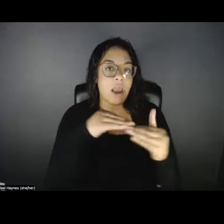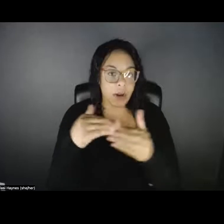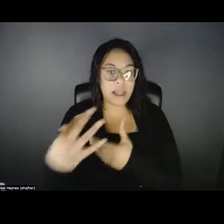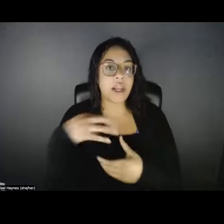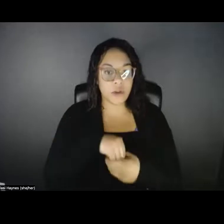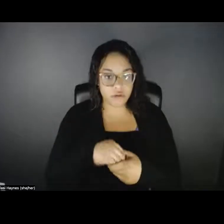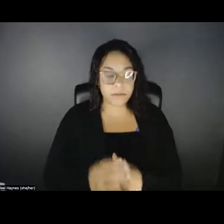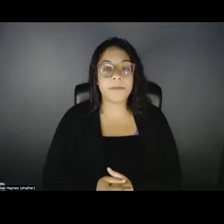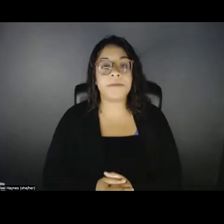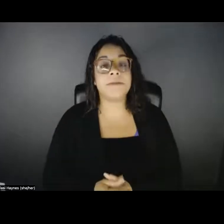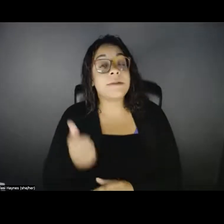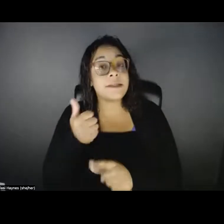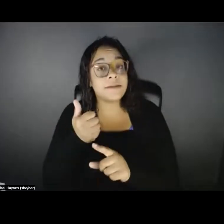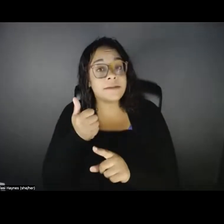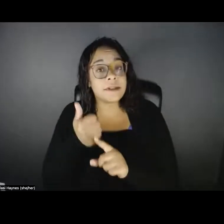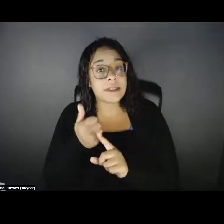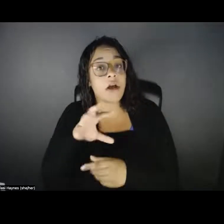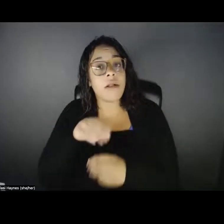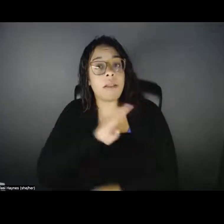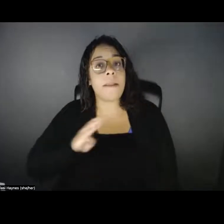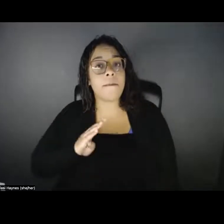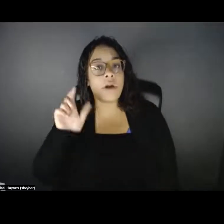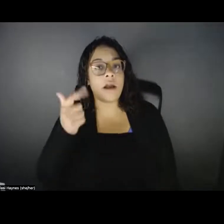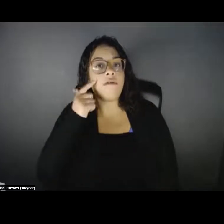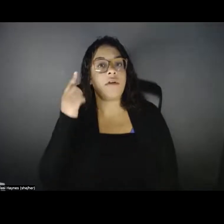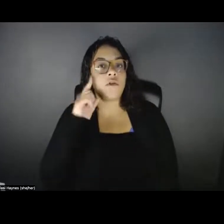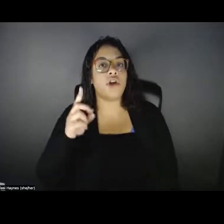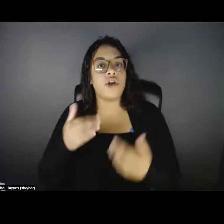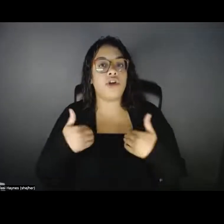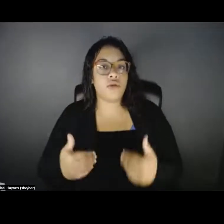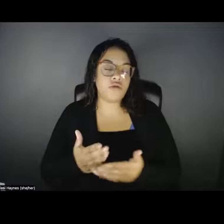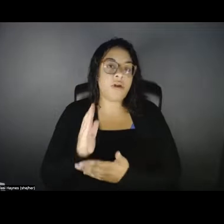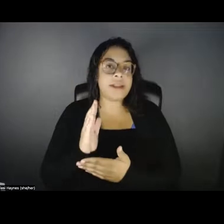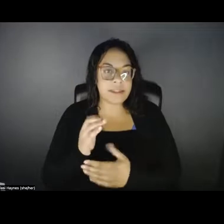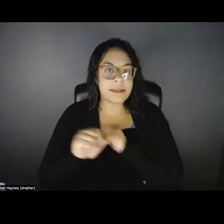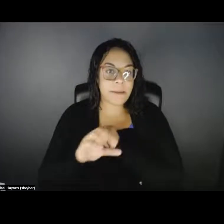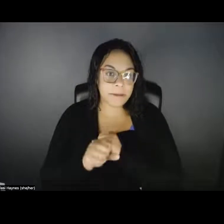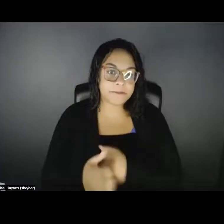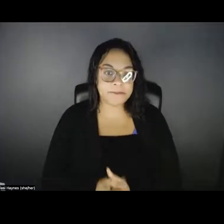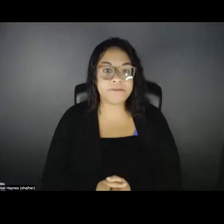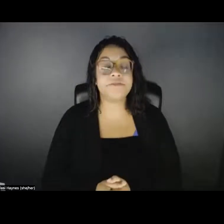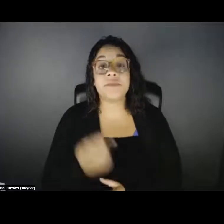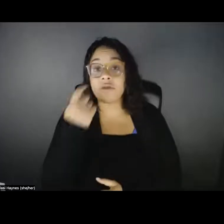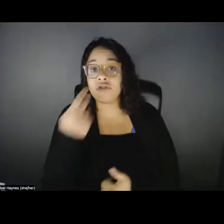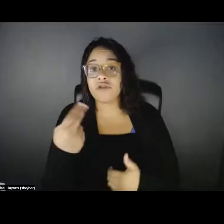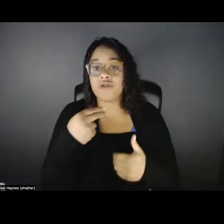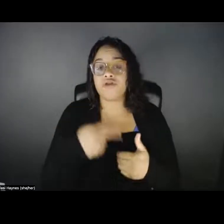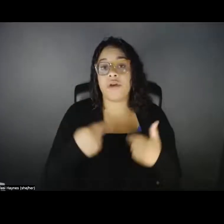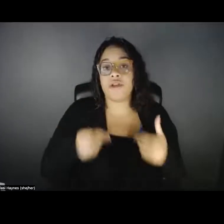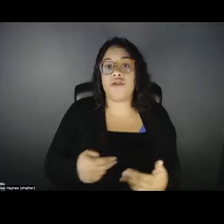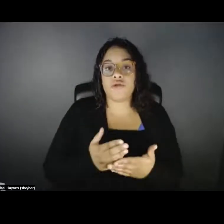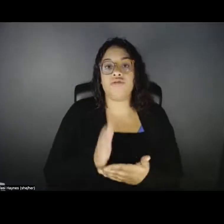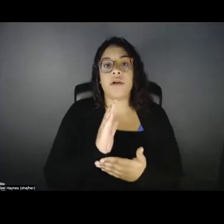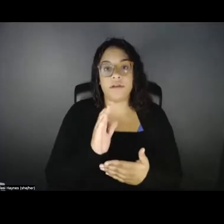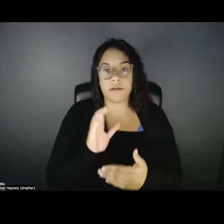efforts, and he sits on the board of governors for the Human Rights Campaign. Recently, he joined the Human Rights Campaign